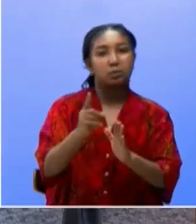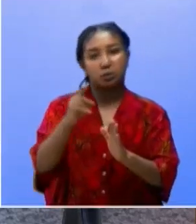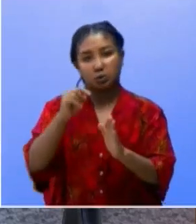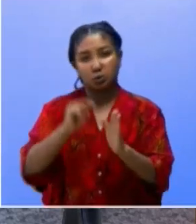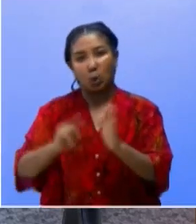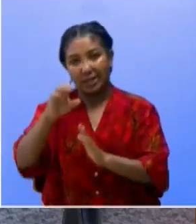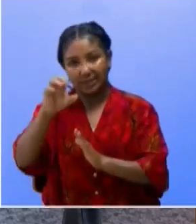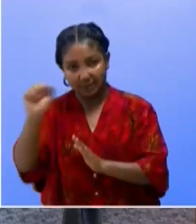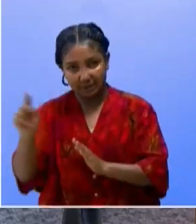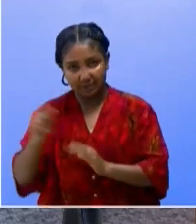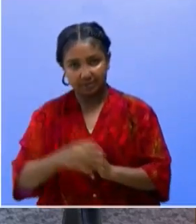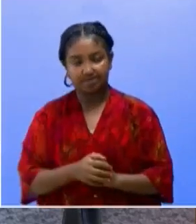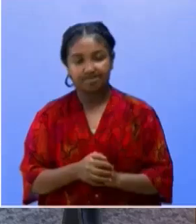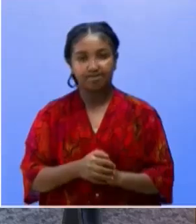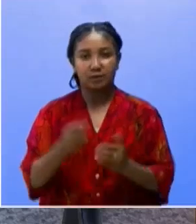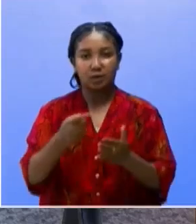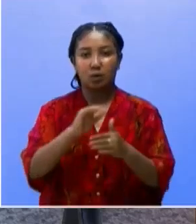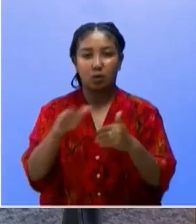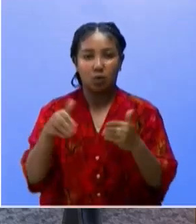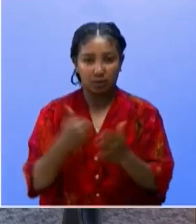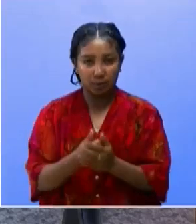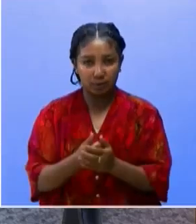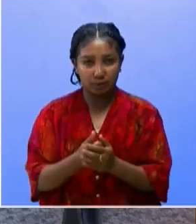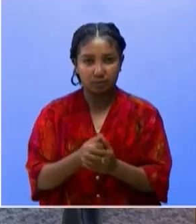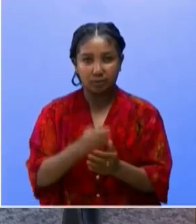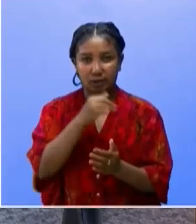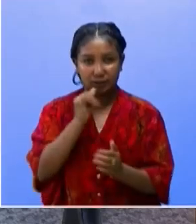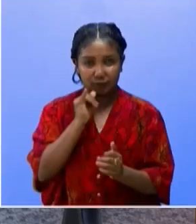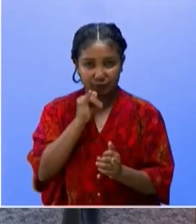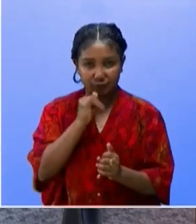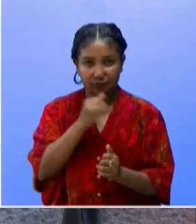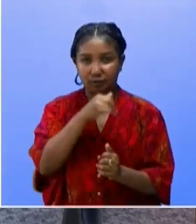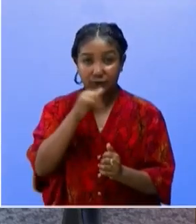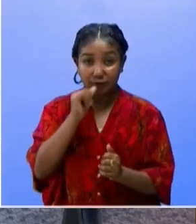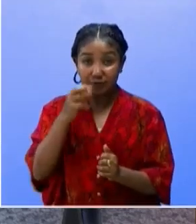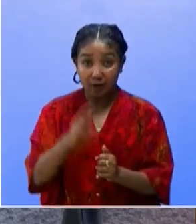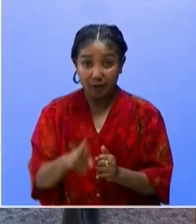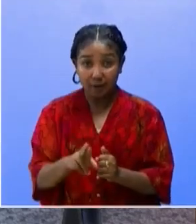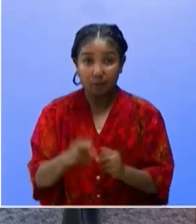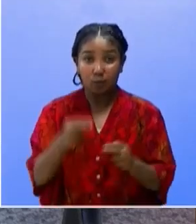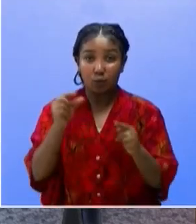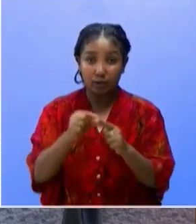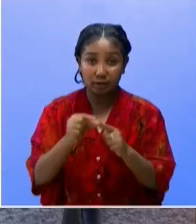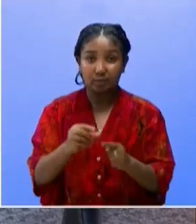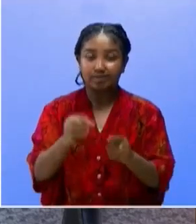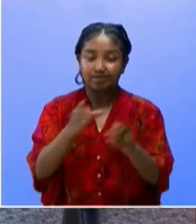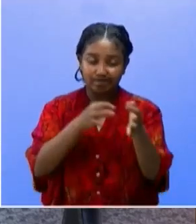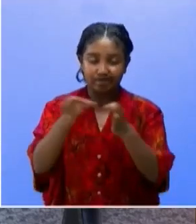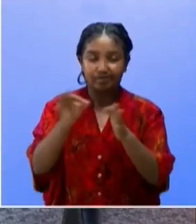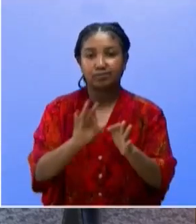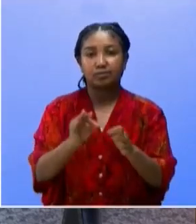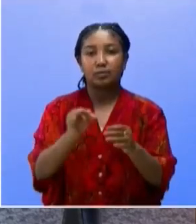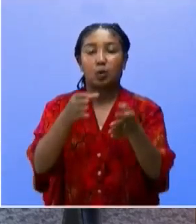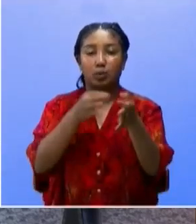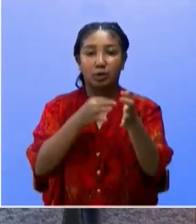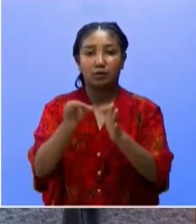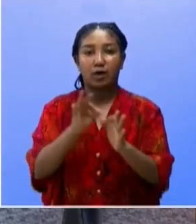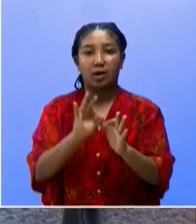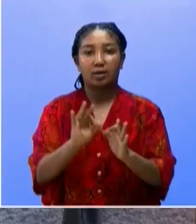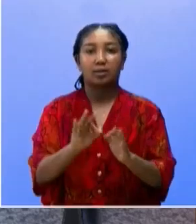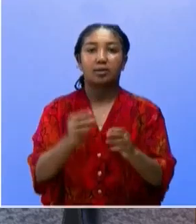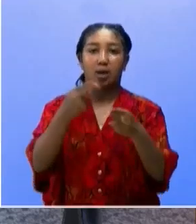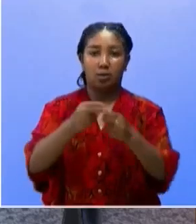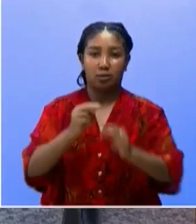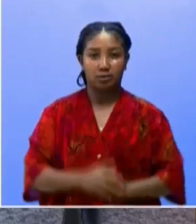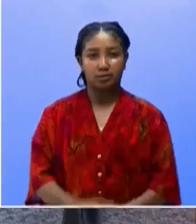tallest. Yes? These are all what? Adjectives. So adjectives are words that can express or modify a